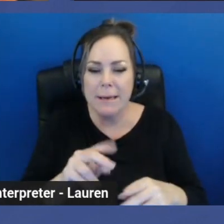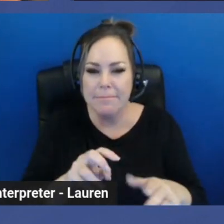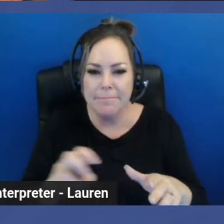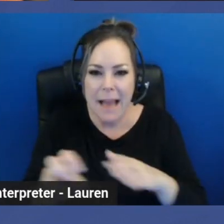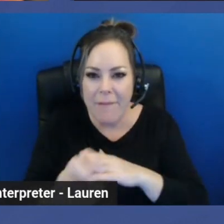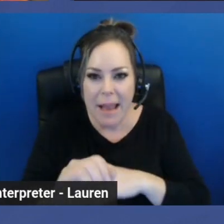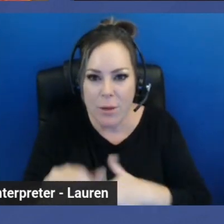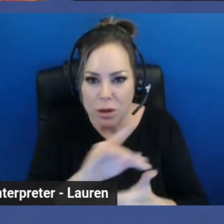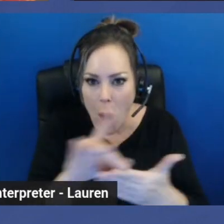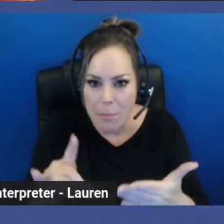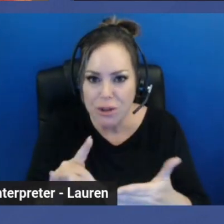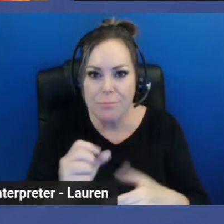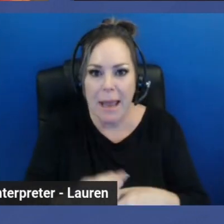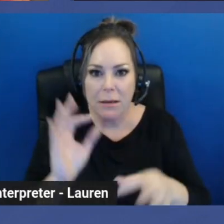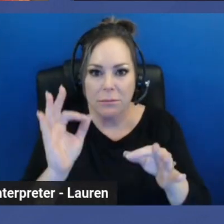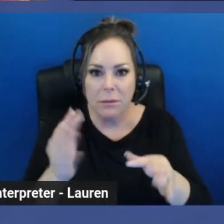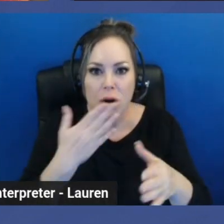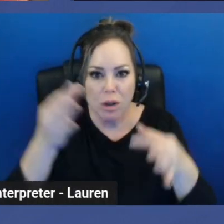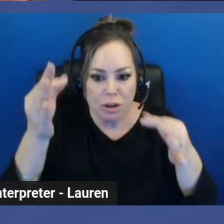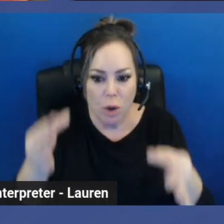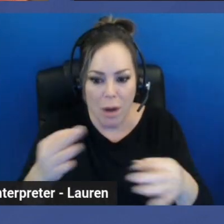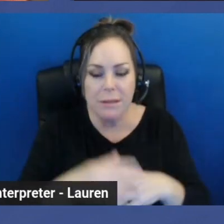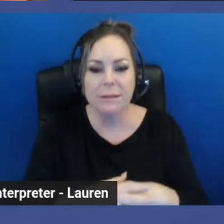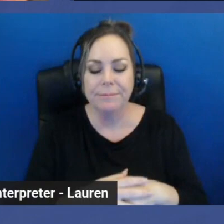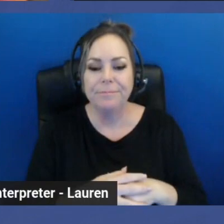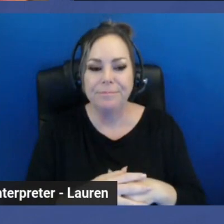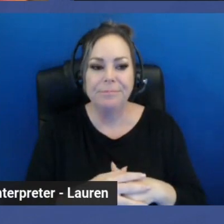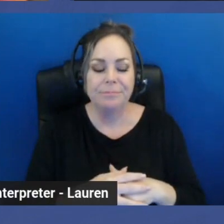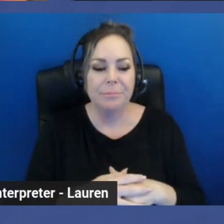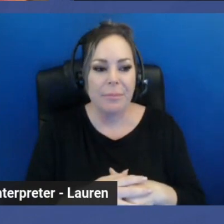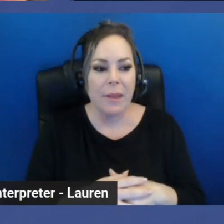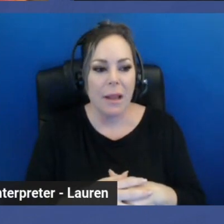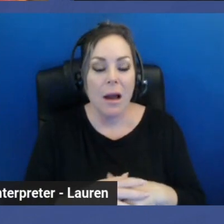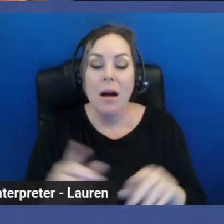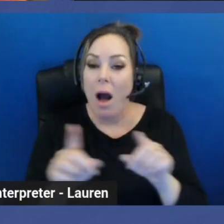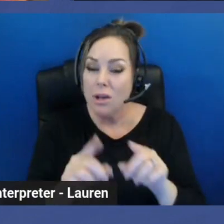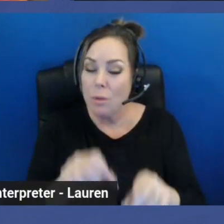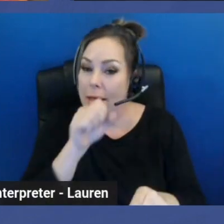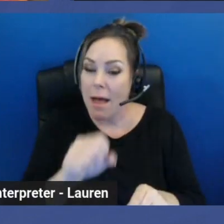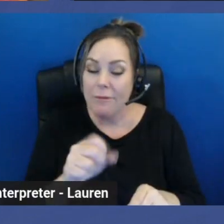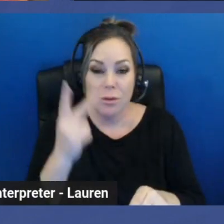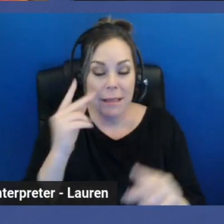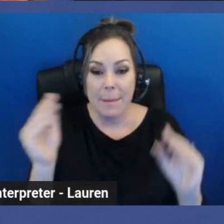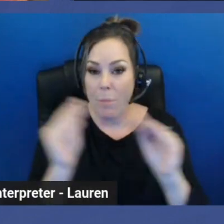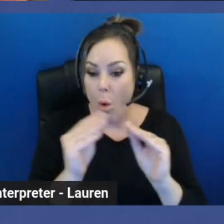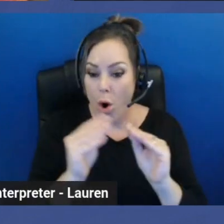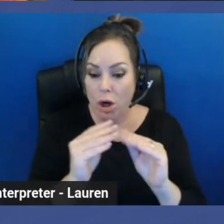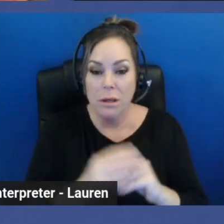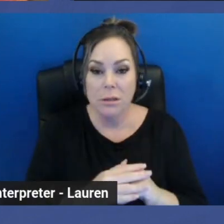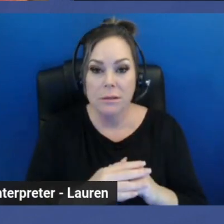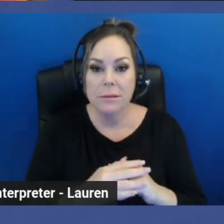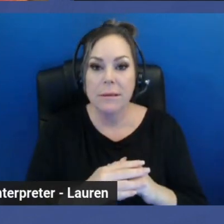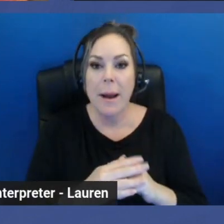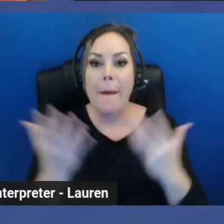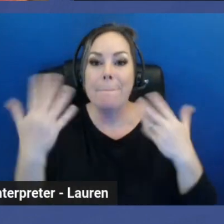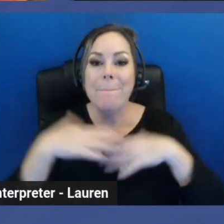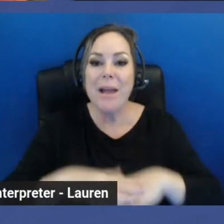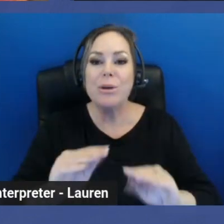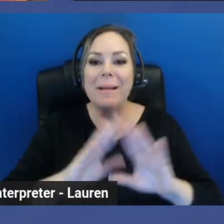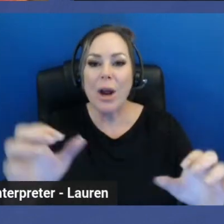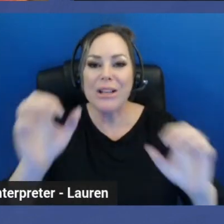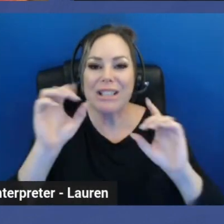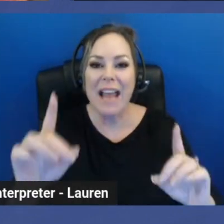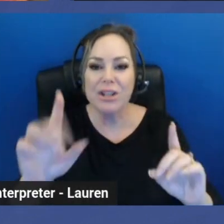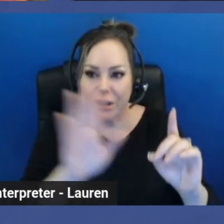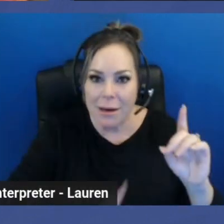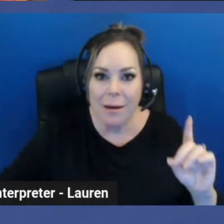choice, and filter through all the options. And I would also love to just see more mainstream, clear education